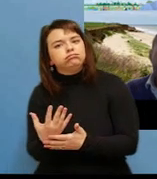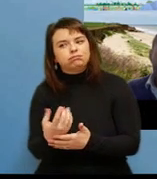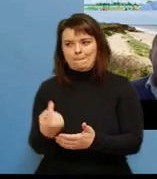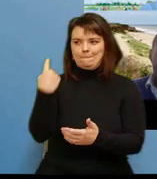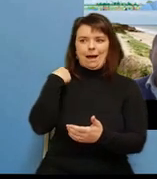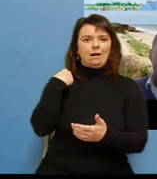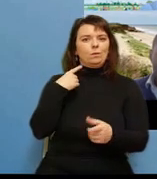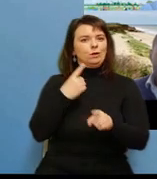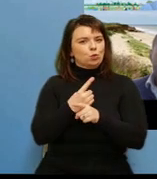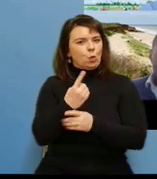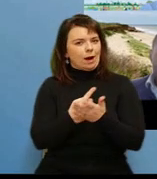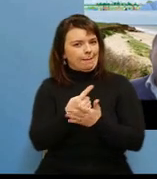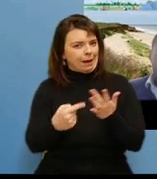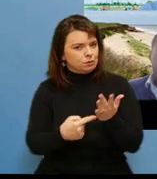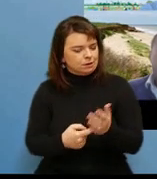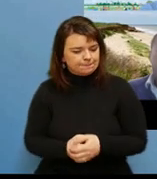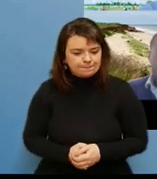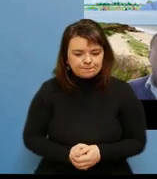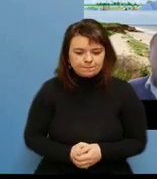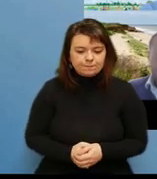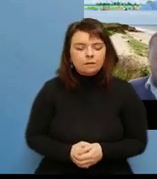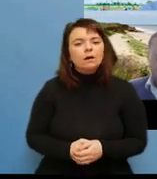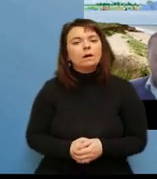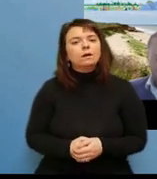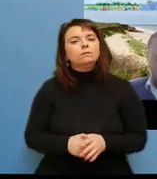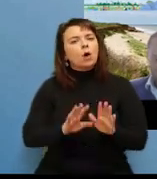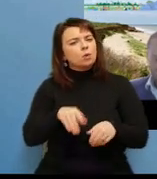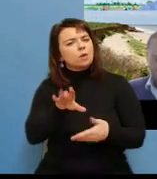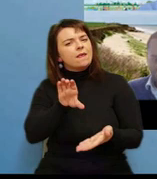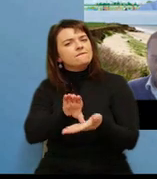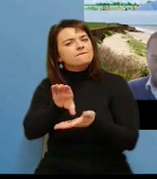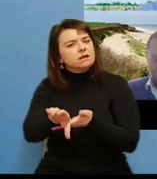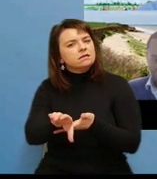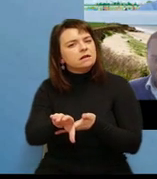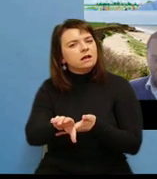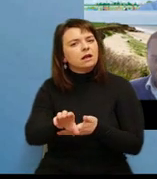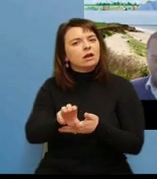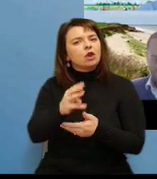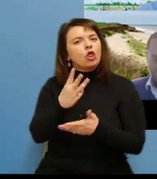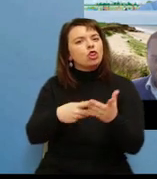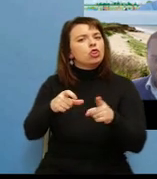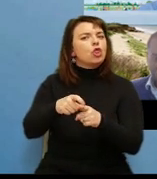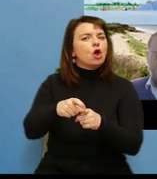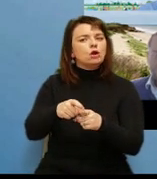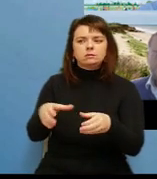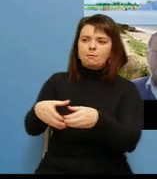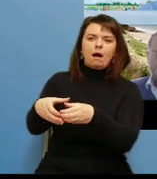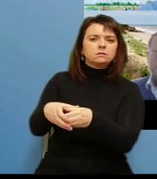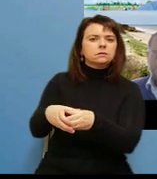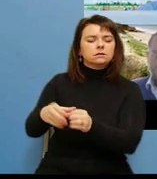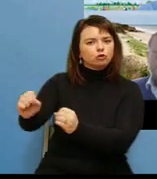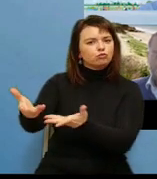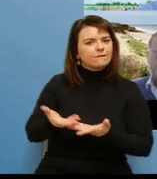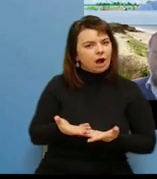our discussions. Okay, so the funding, I gather, is to have a third-party provider. Is that correct? Provide